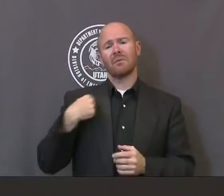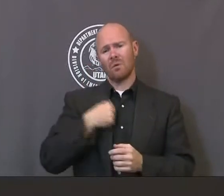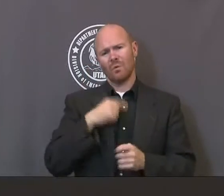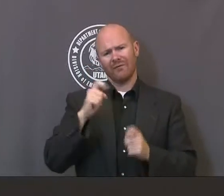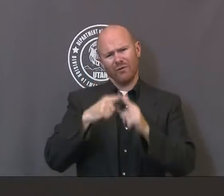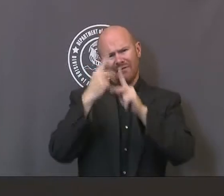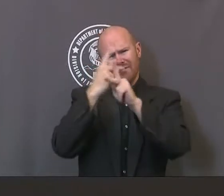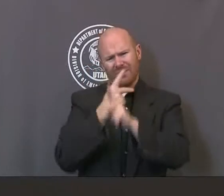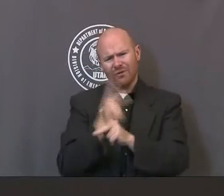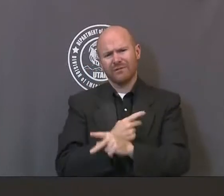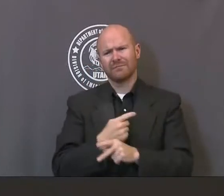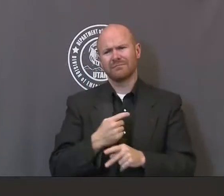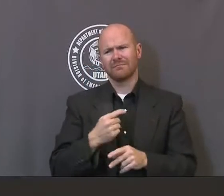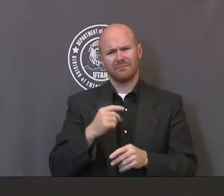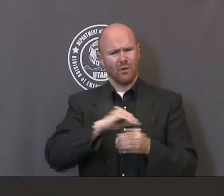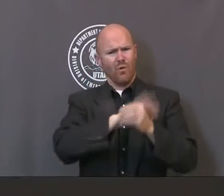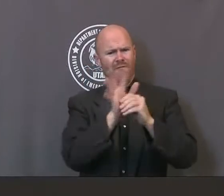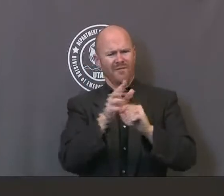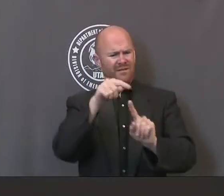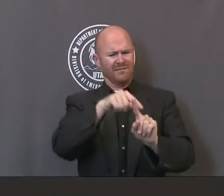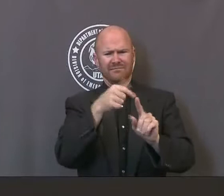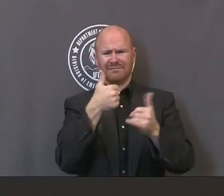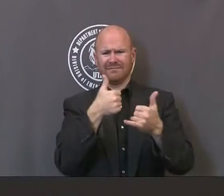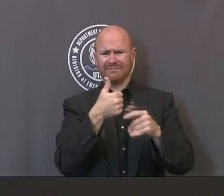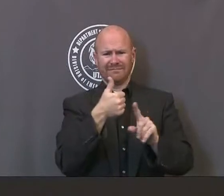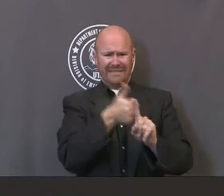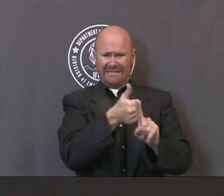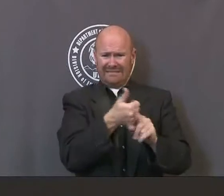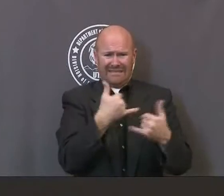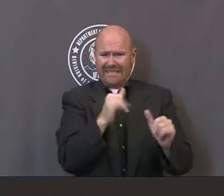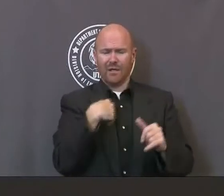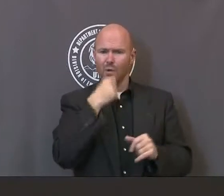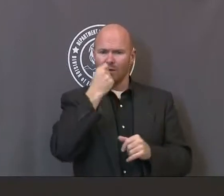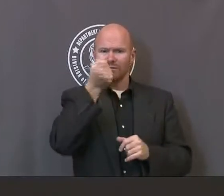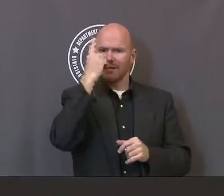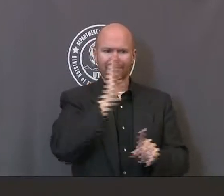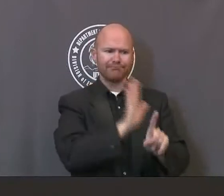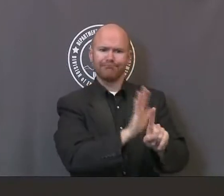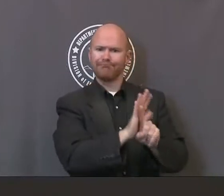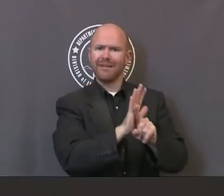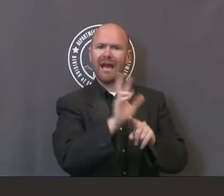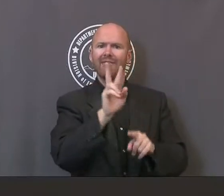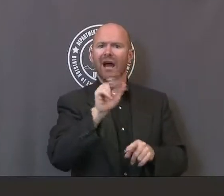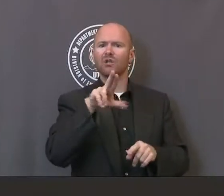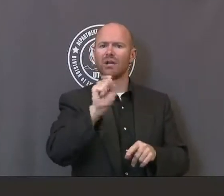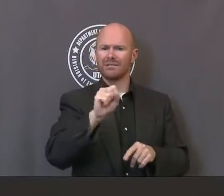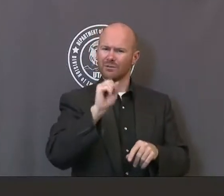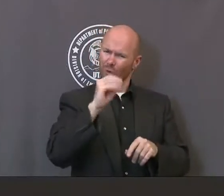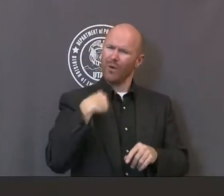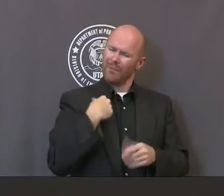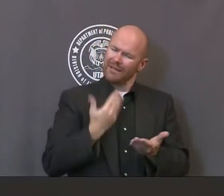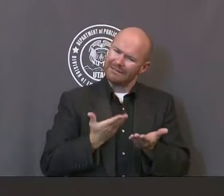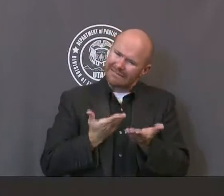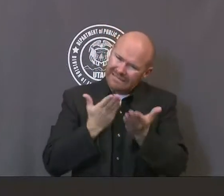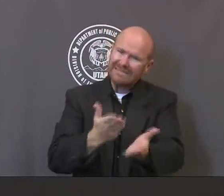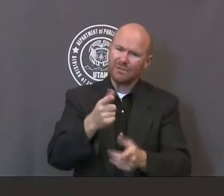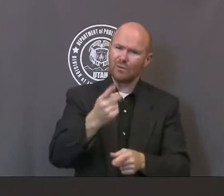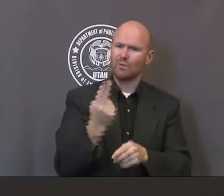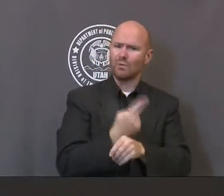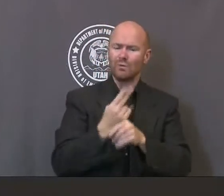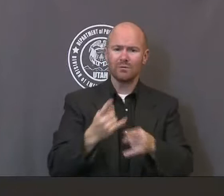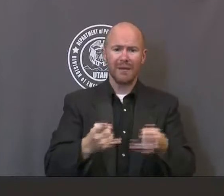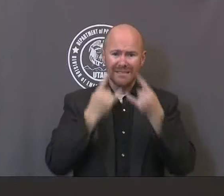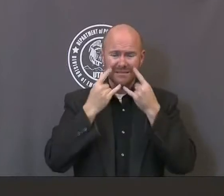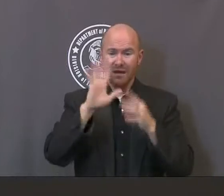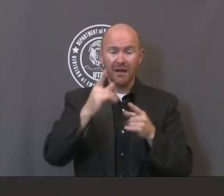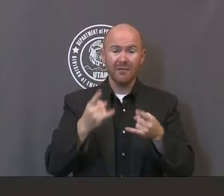because of where we are, we're asking that masks be implemented wherever possible. We ask this because they help, just